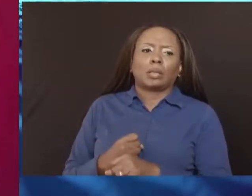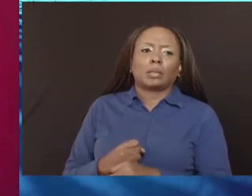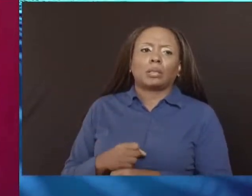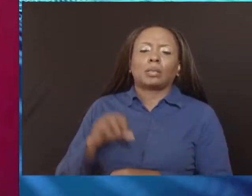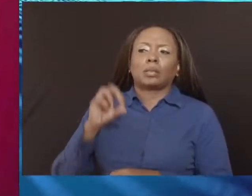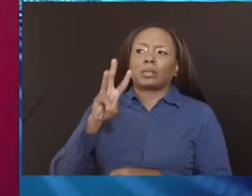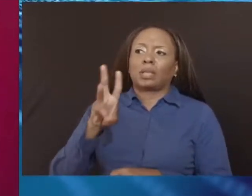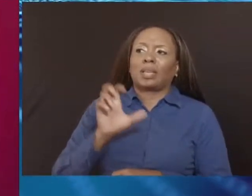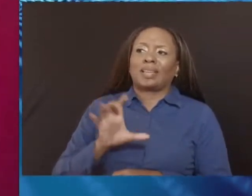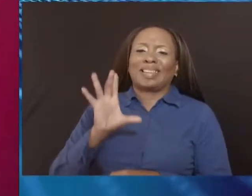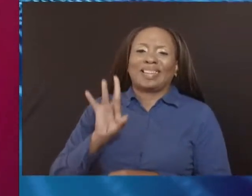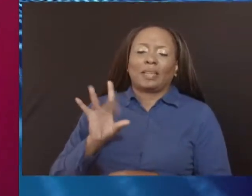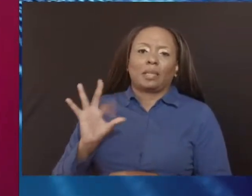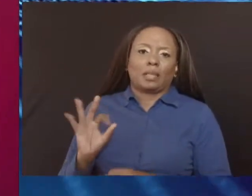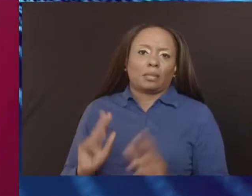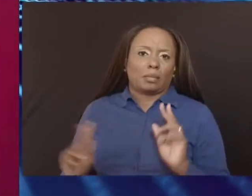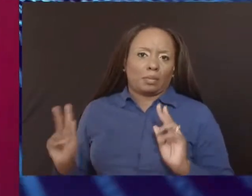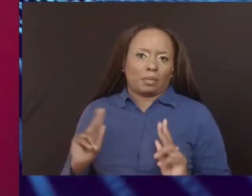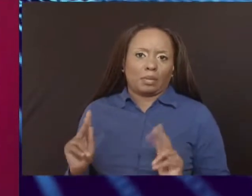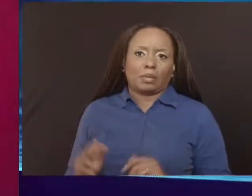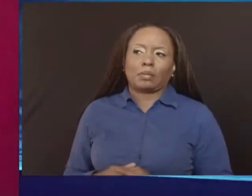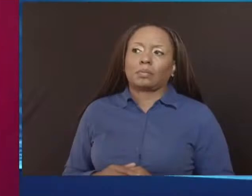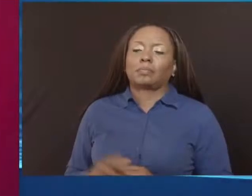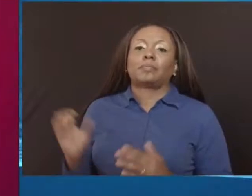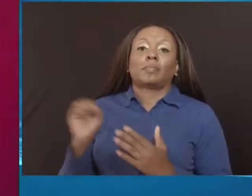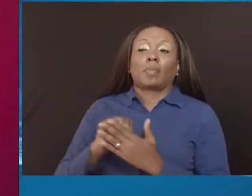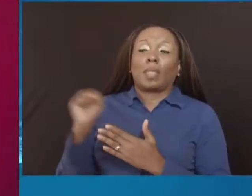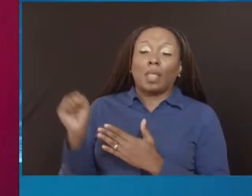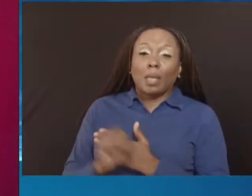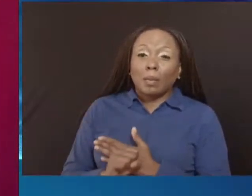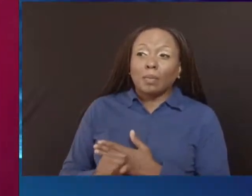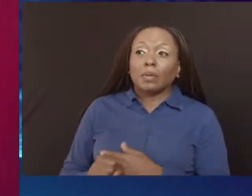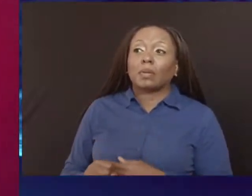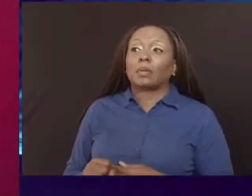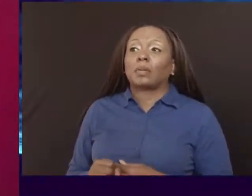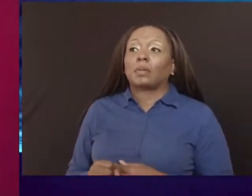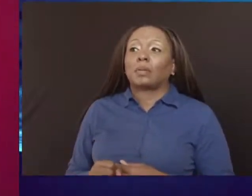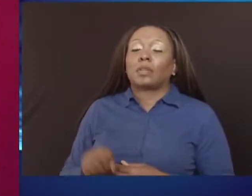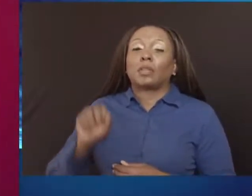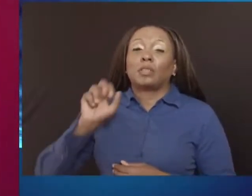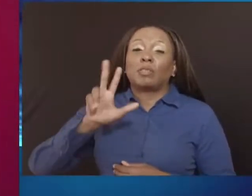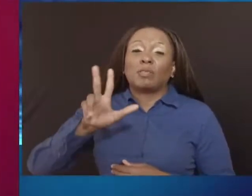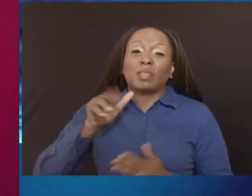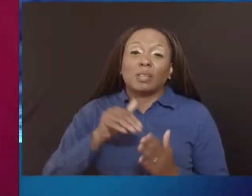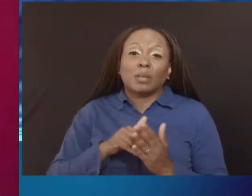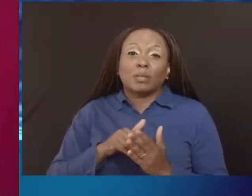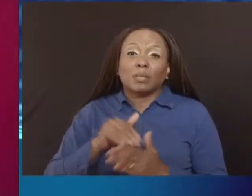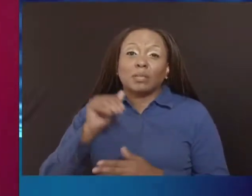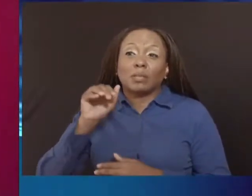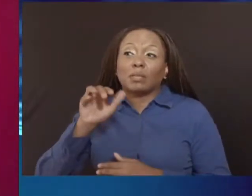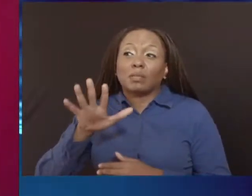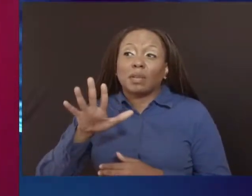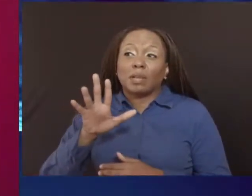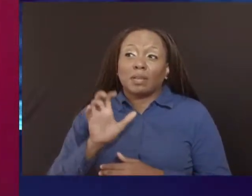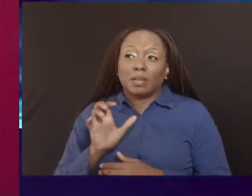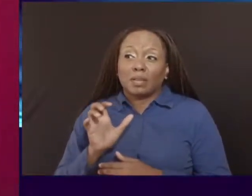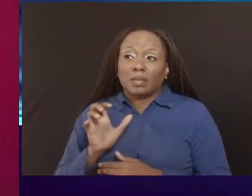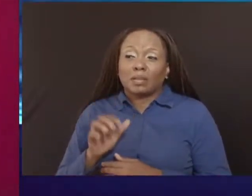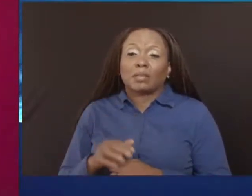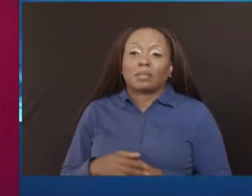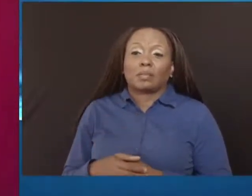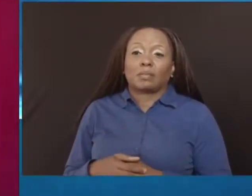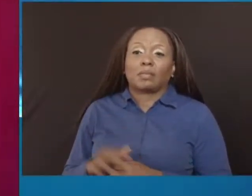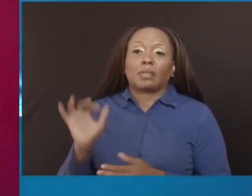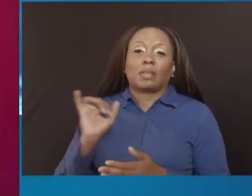had 689 cases. In September, we had 3,500 cases of COVID detected.